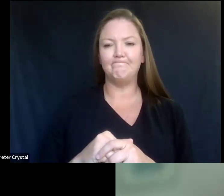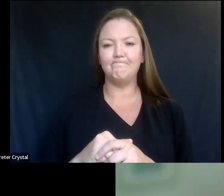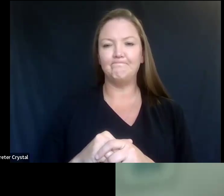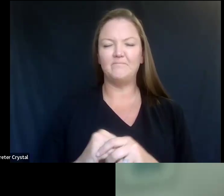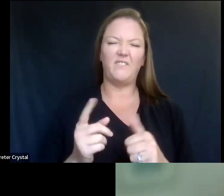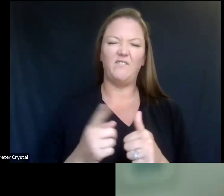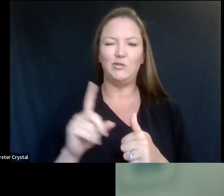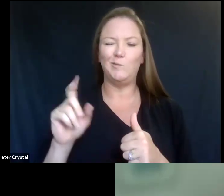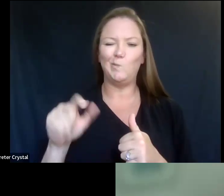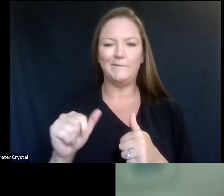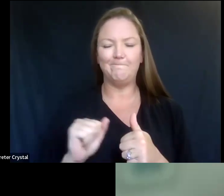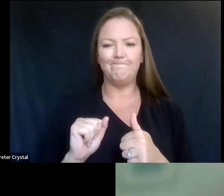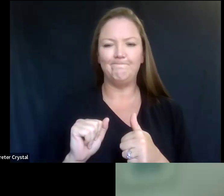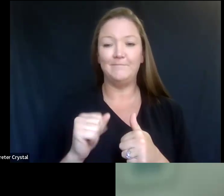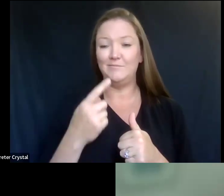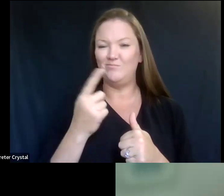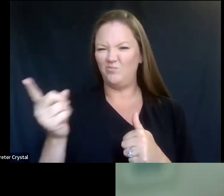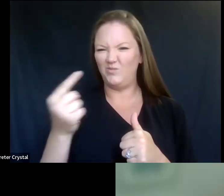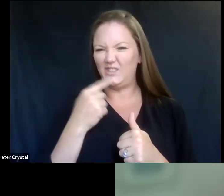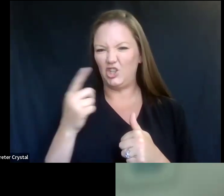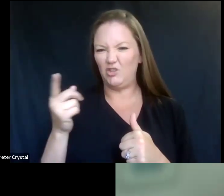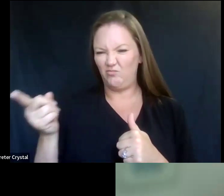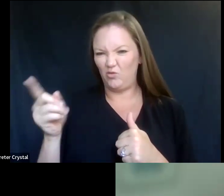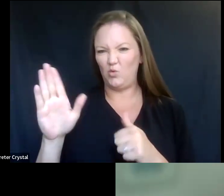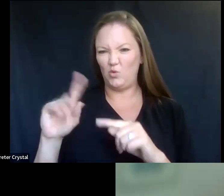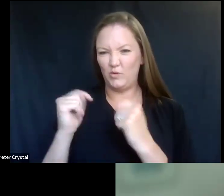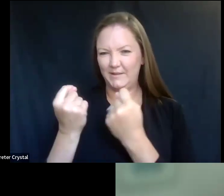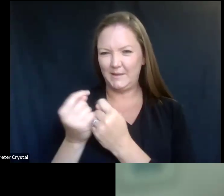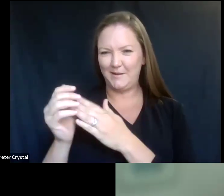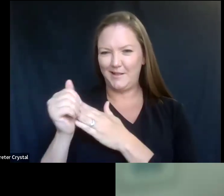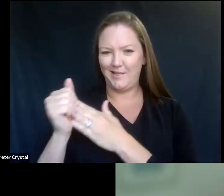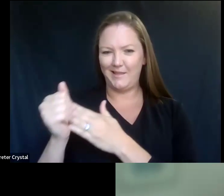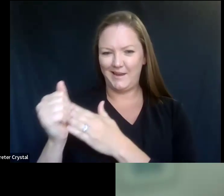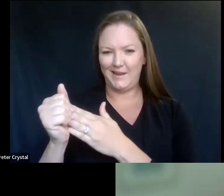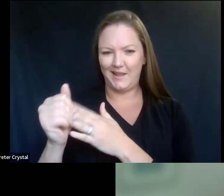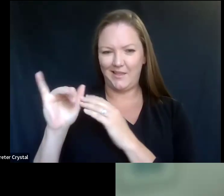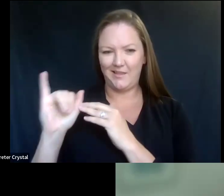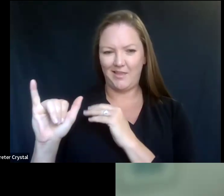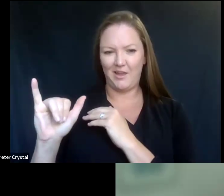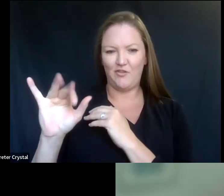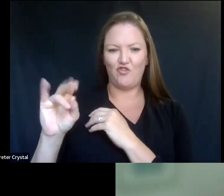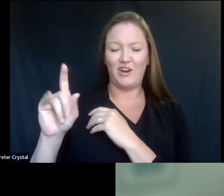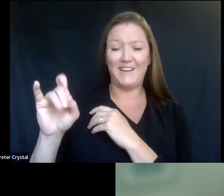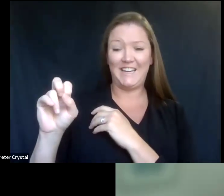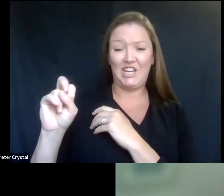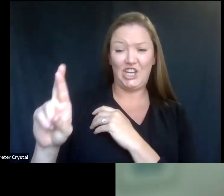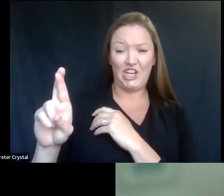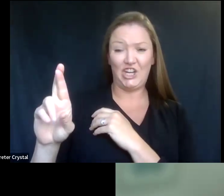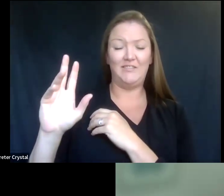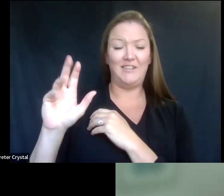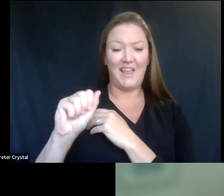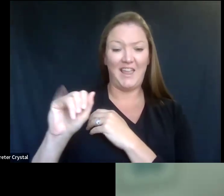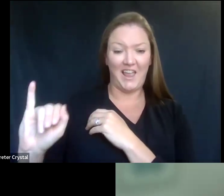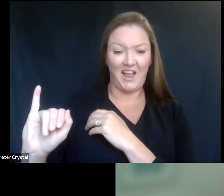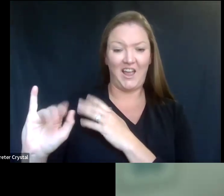that you and the team are leading the effort on frontier AI governance. And so not all of us are,